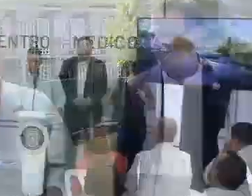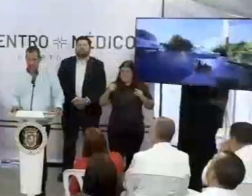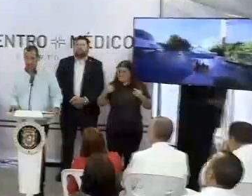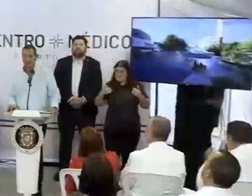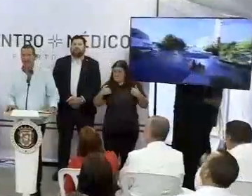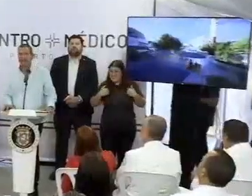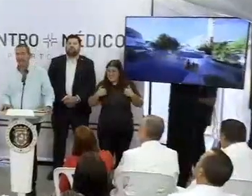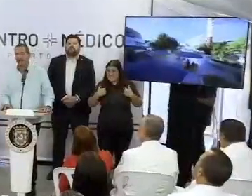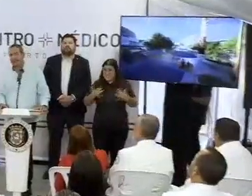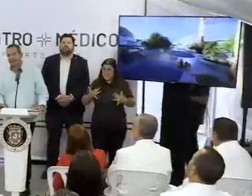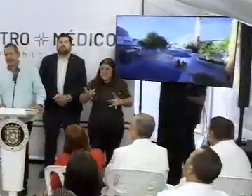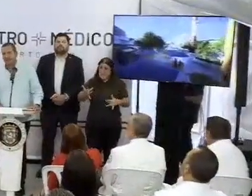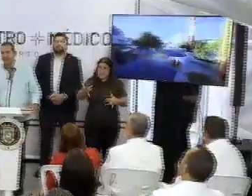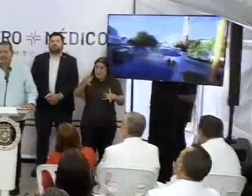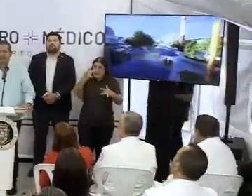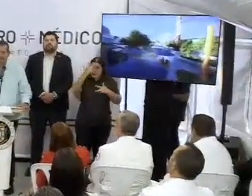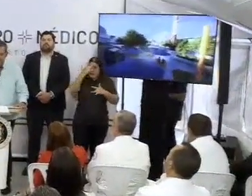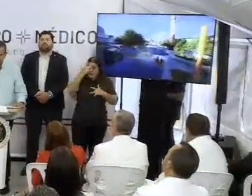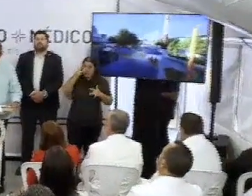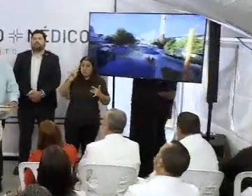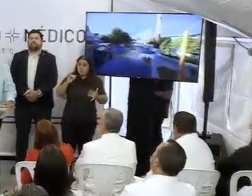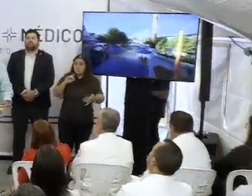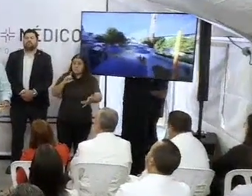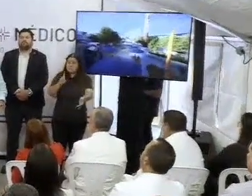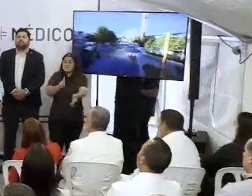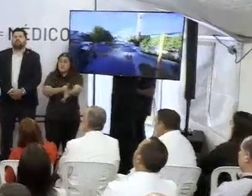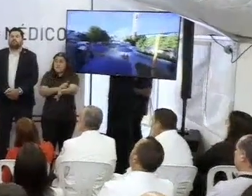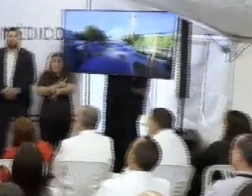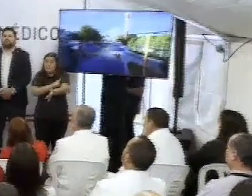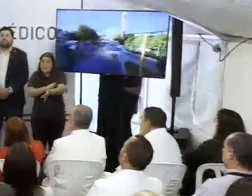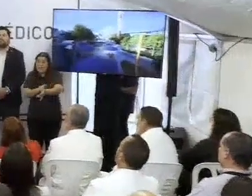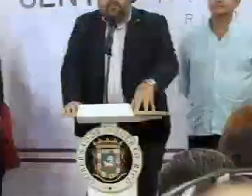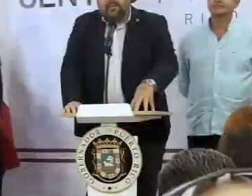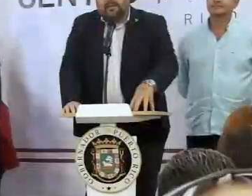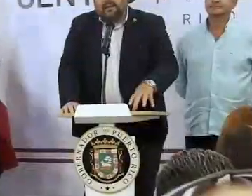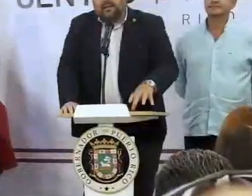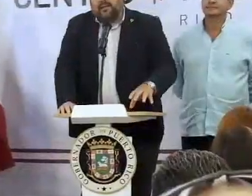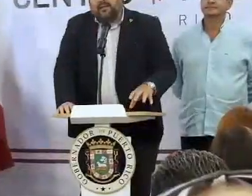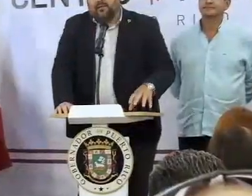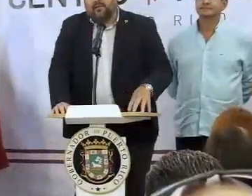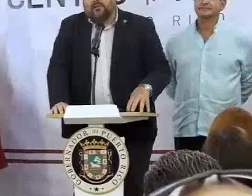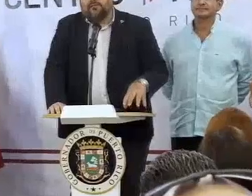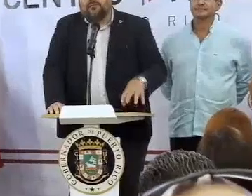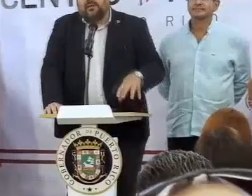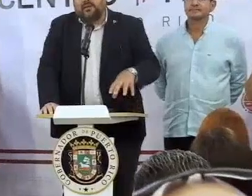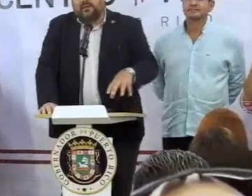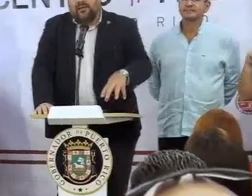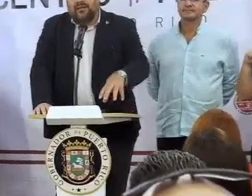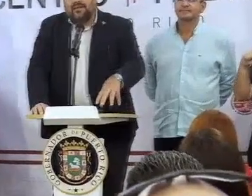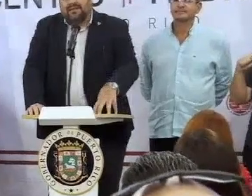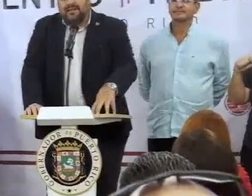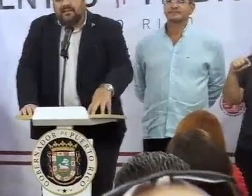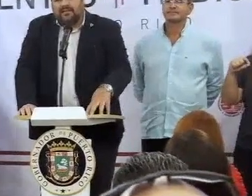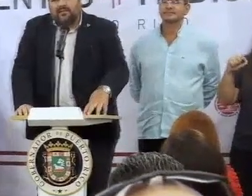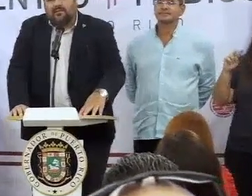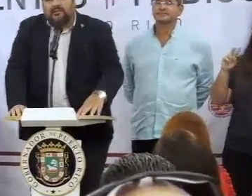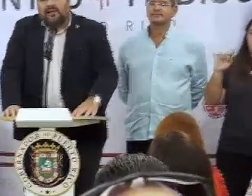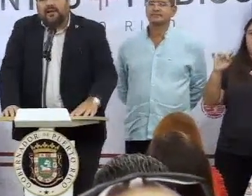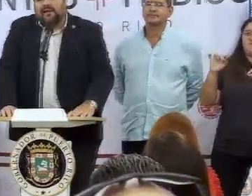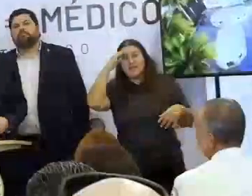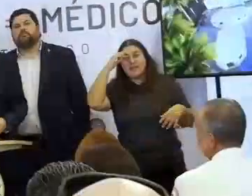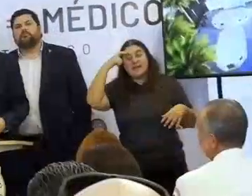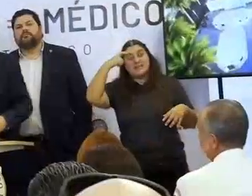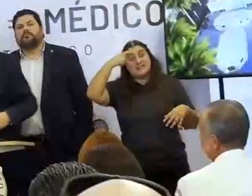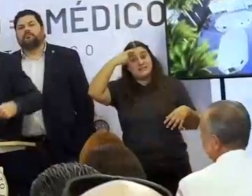is characteristic of Puerto Rican healthcare. Set for completion in about 18 months, this remodeling project is a testament